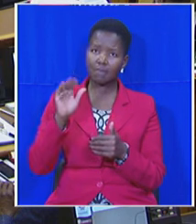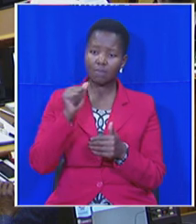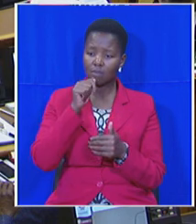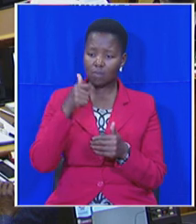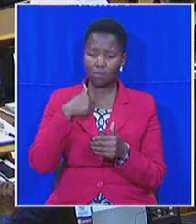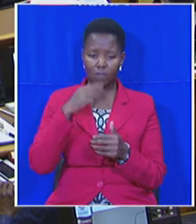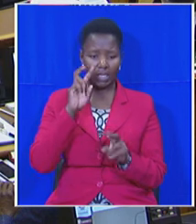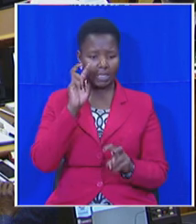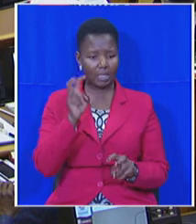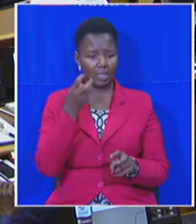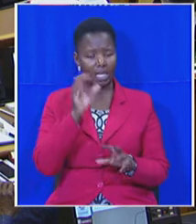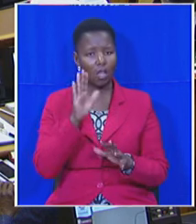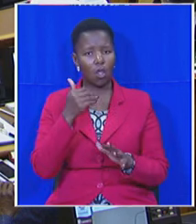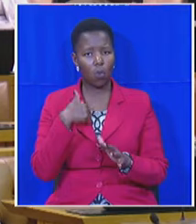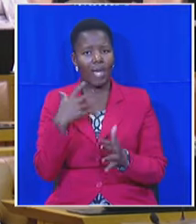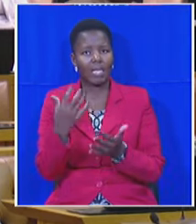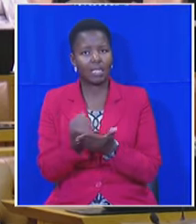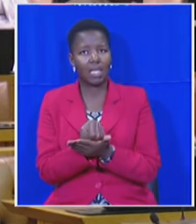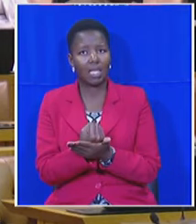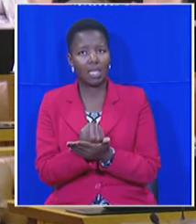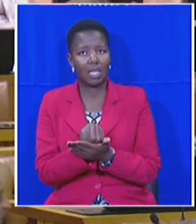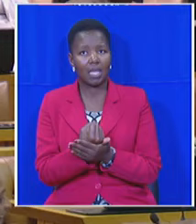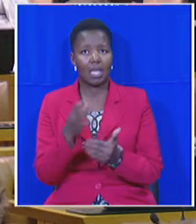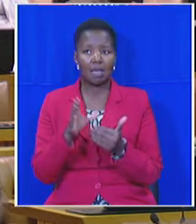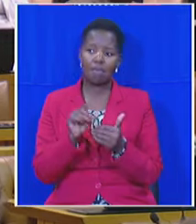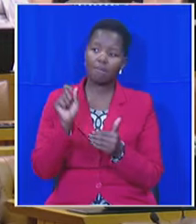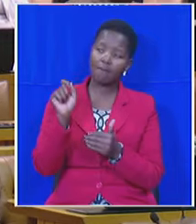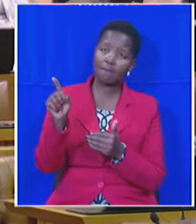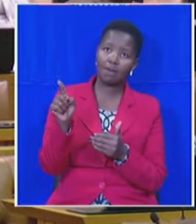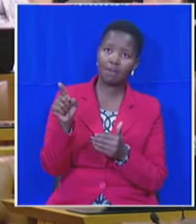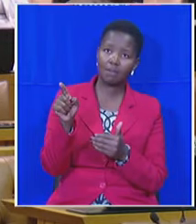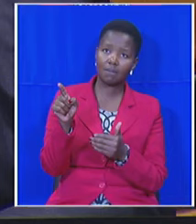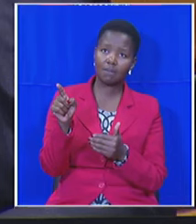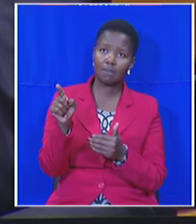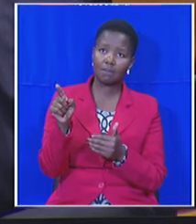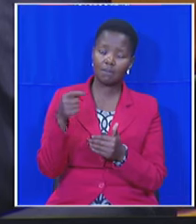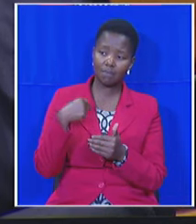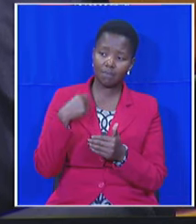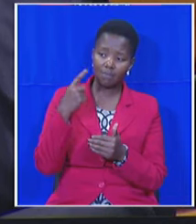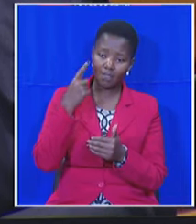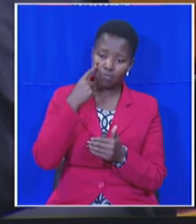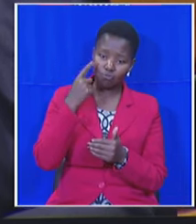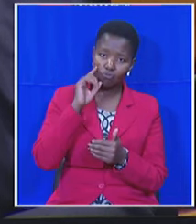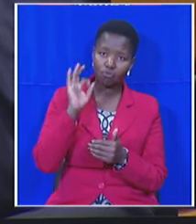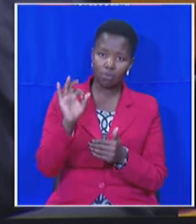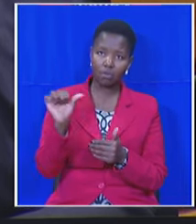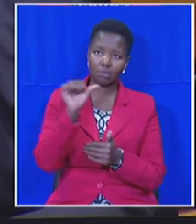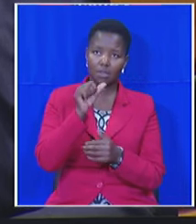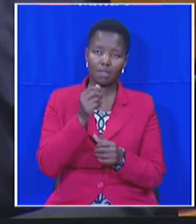we are taking? Is it parliamentary? That member there. Honorable member, I will have to check on that one and come back to